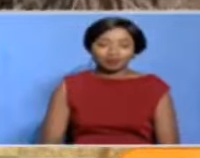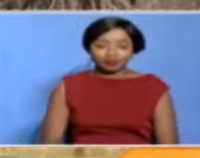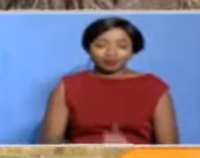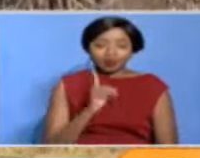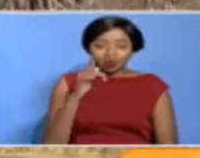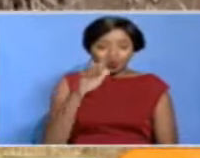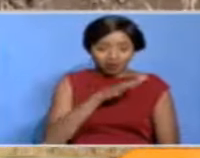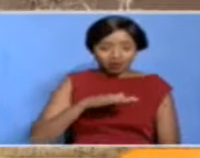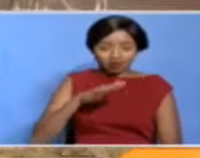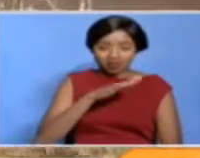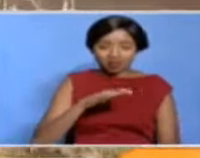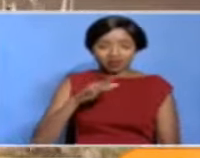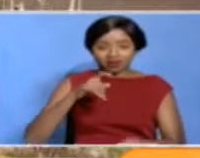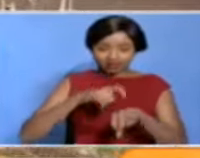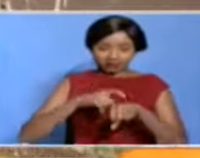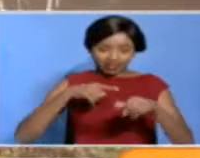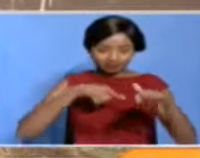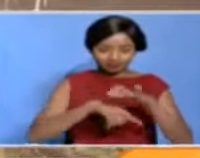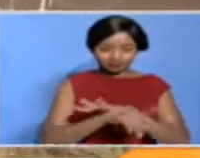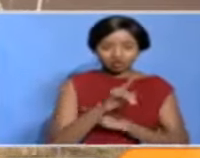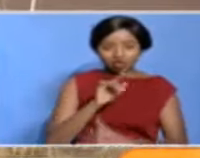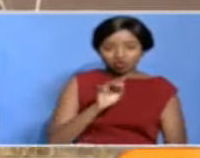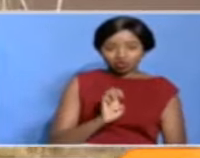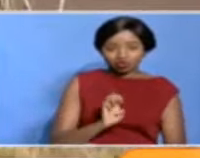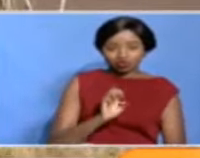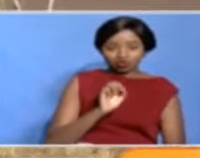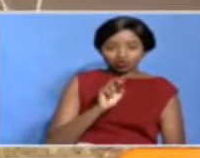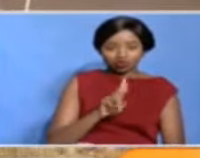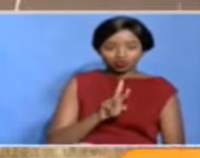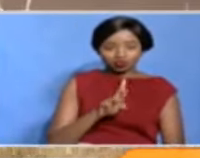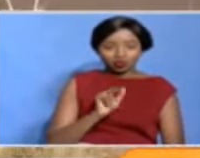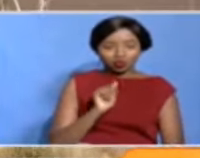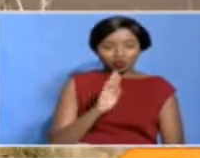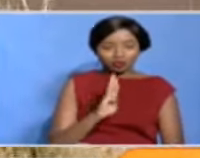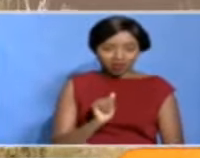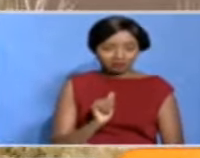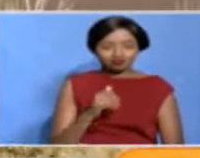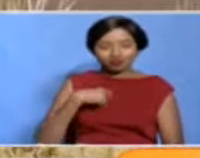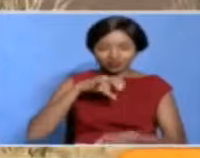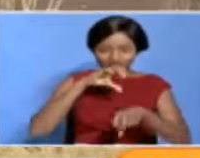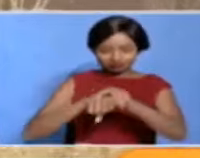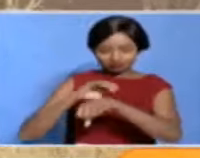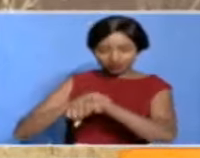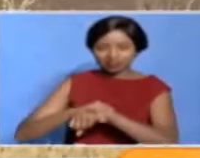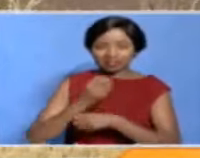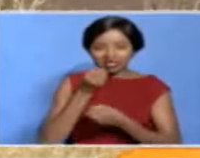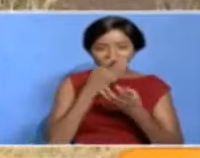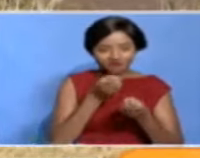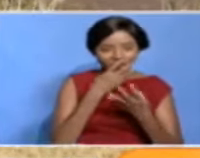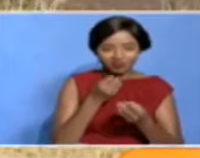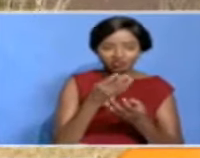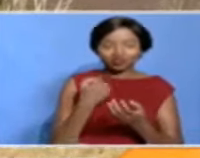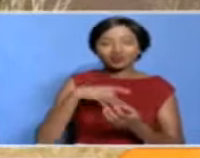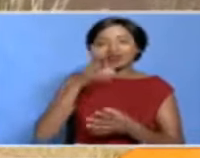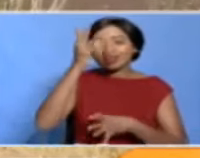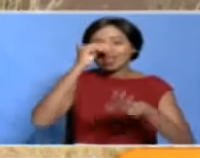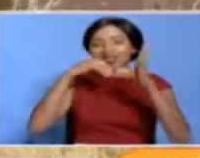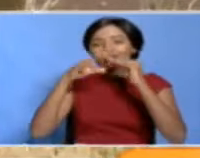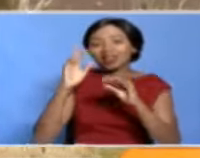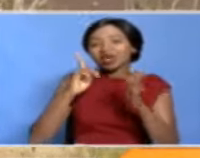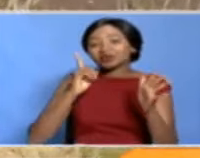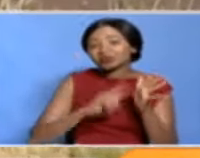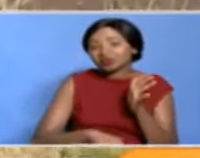around 5 minutes from Isiolo town. We're trying to piece together the information that police officers have given the media so far. And what we've learned is